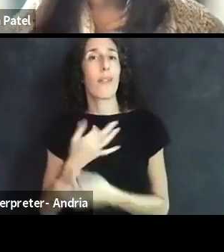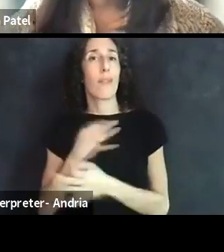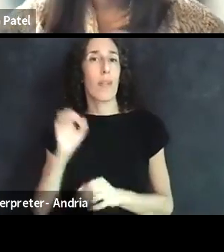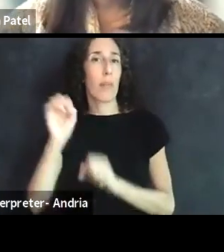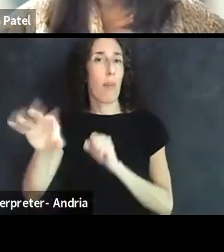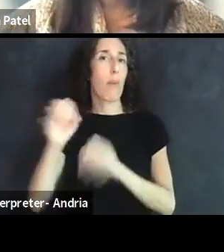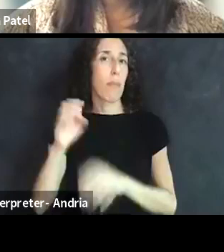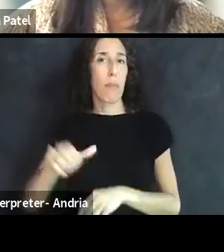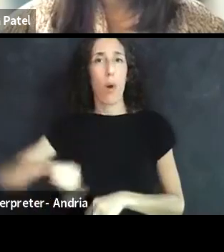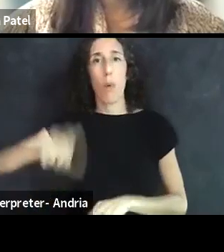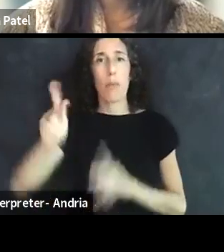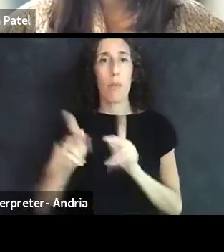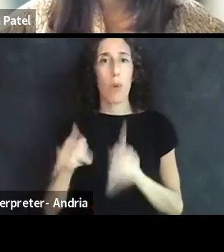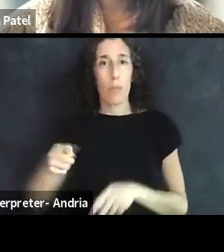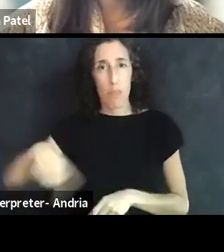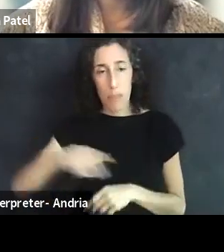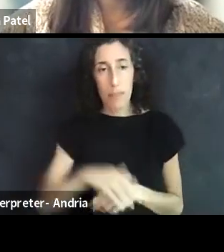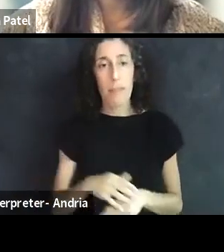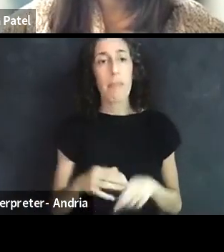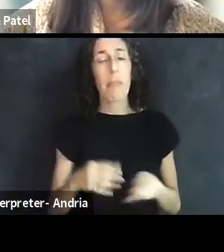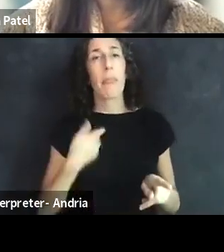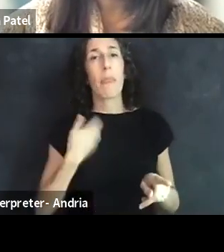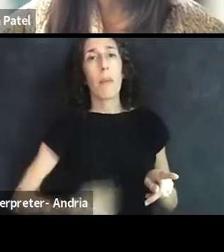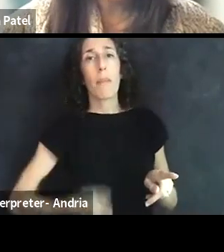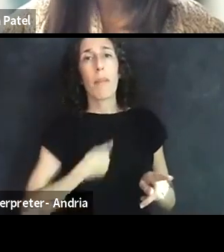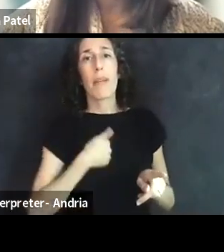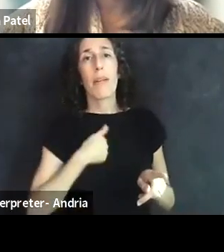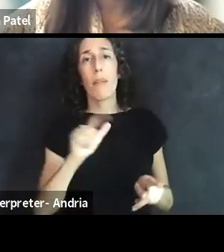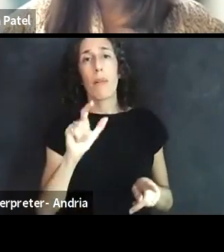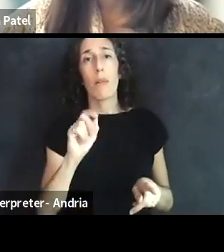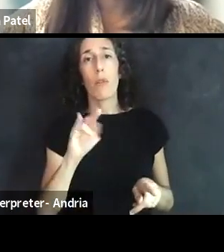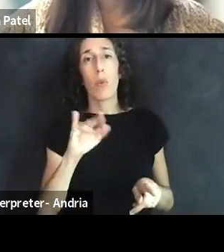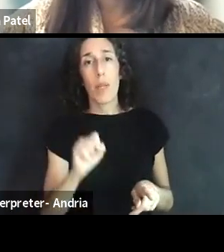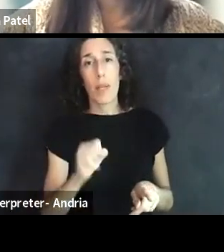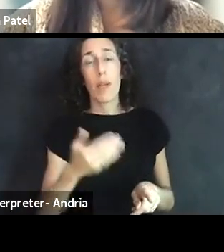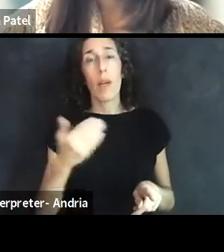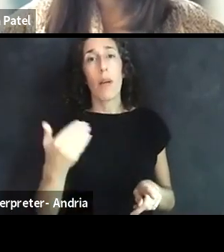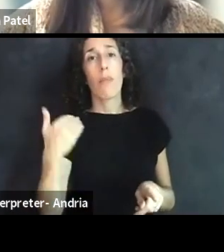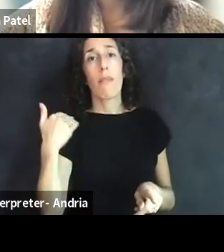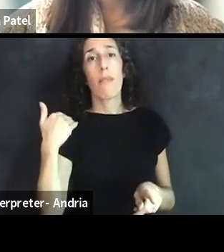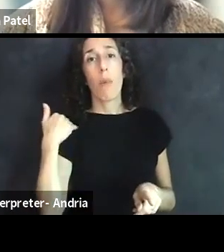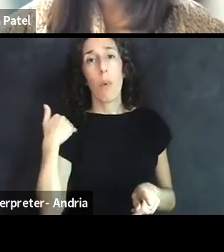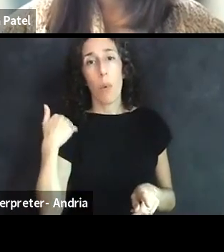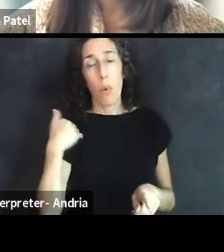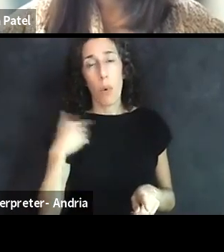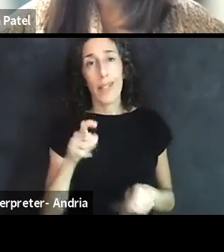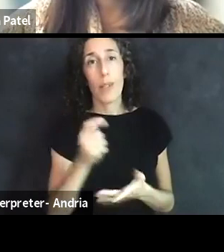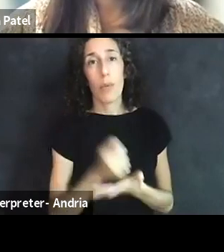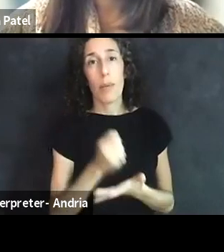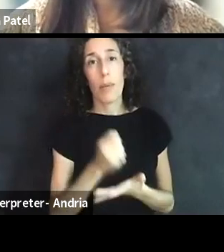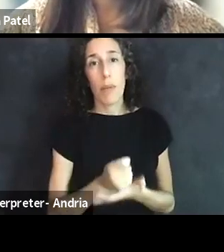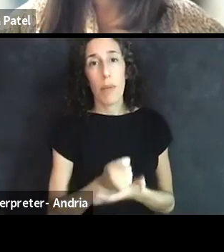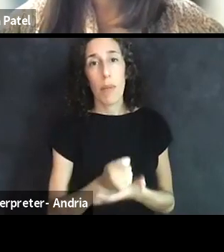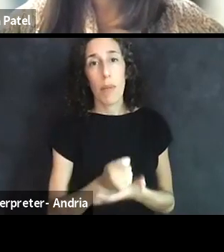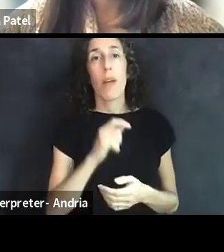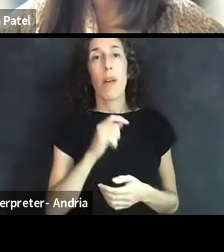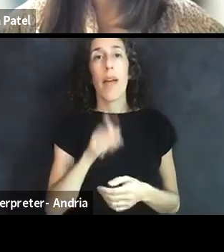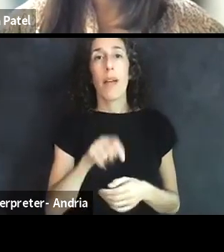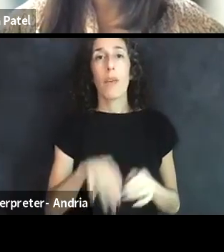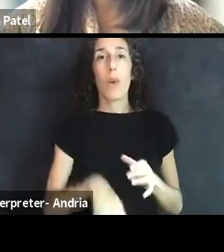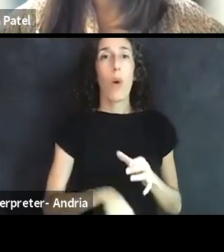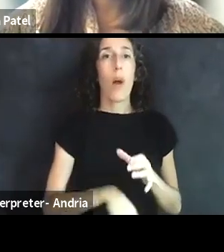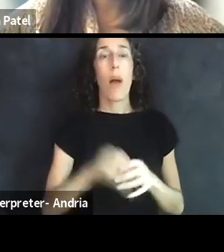had to go out of network for both my OCD specialist and psychiatrist, and each of which cost